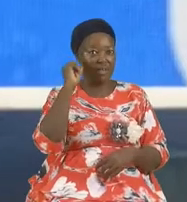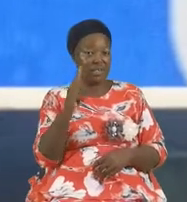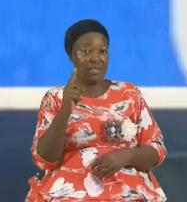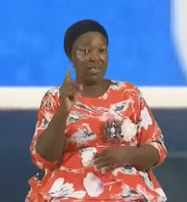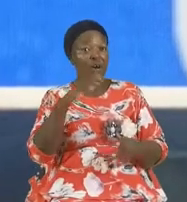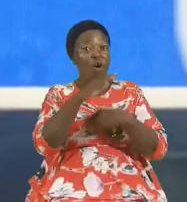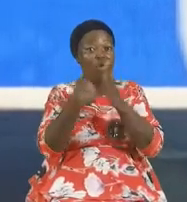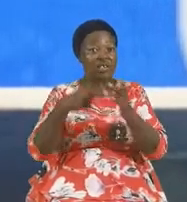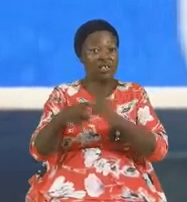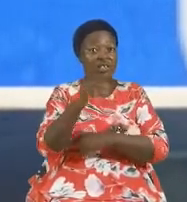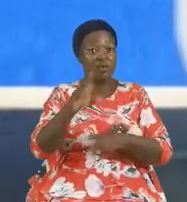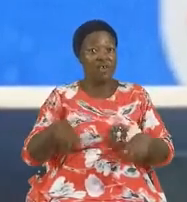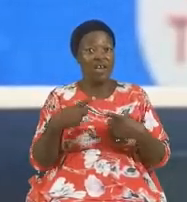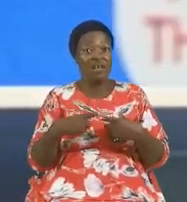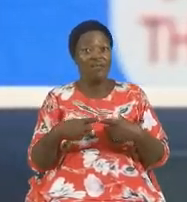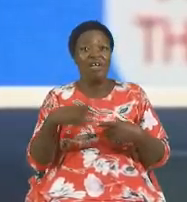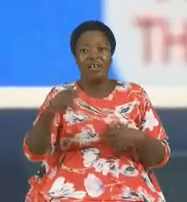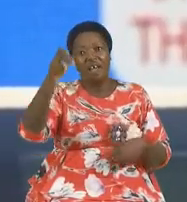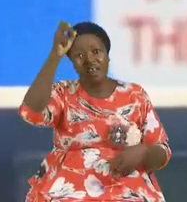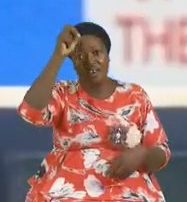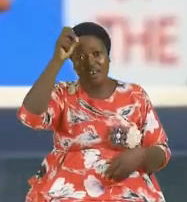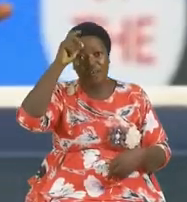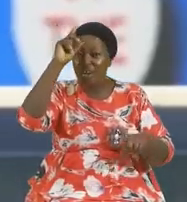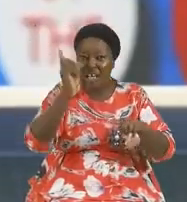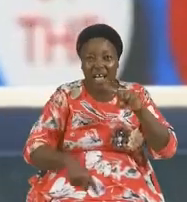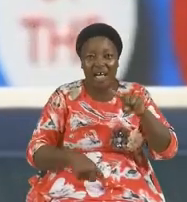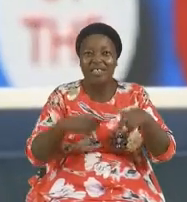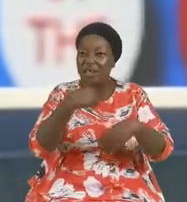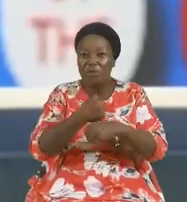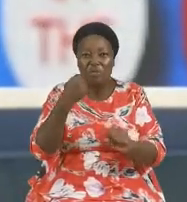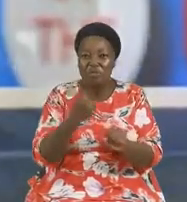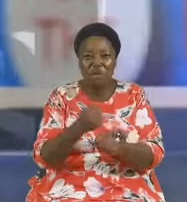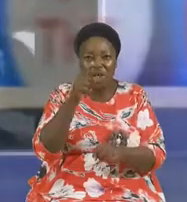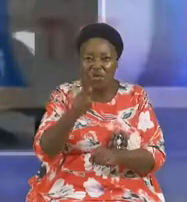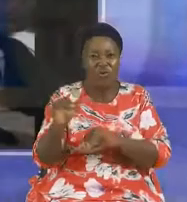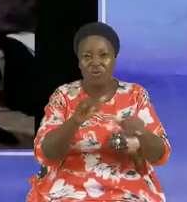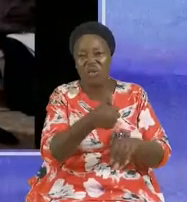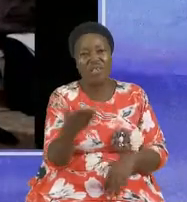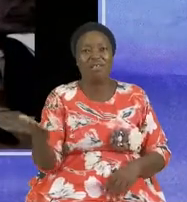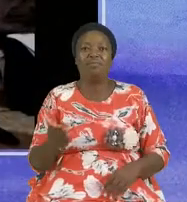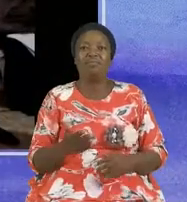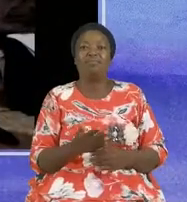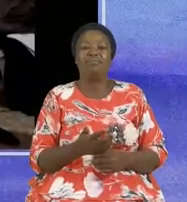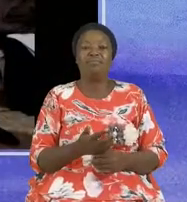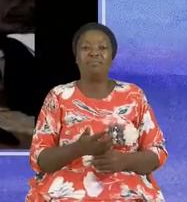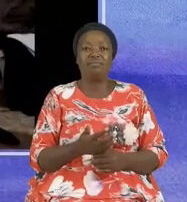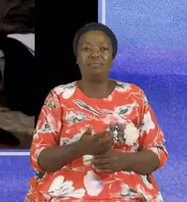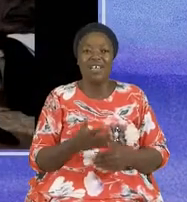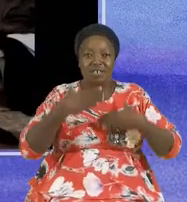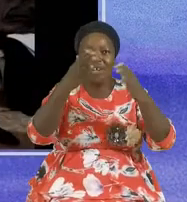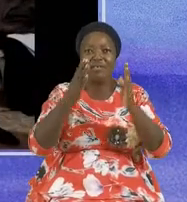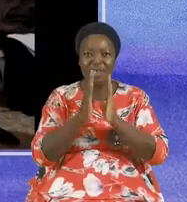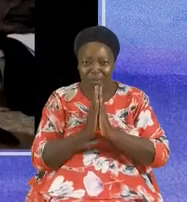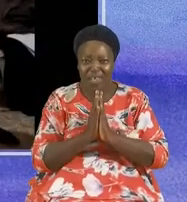yourself. You were careless. But now you understand all the days of your life. The devil can't make